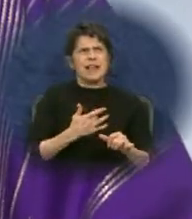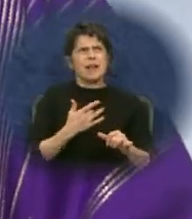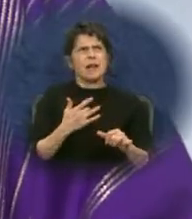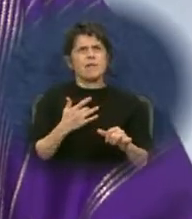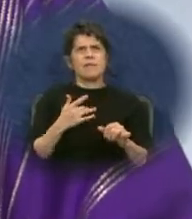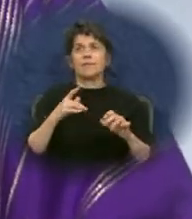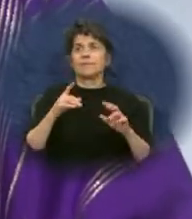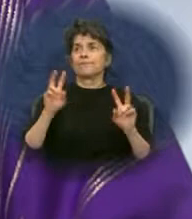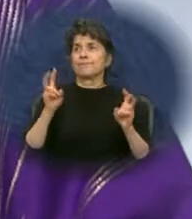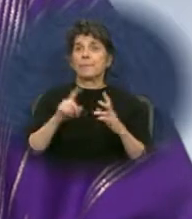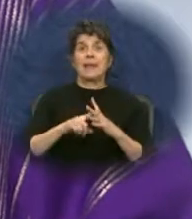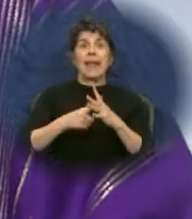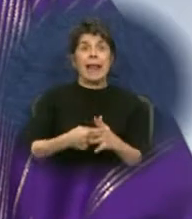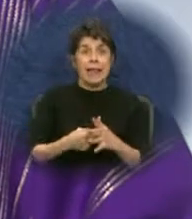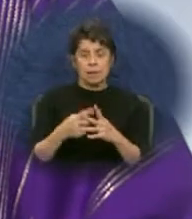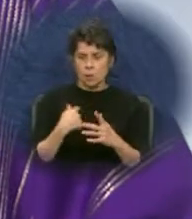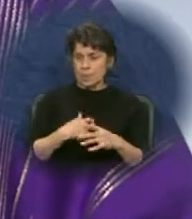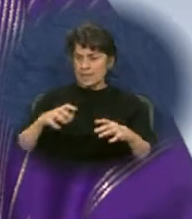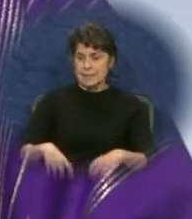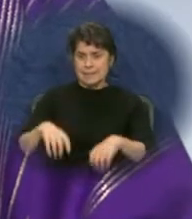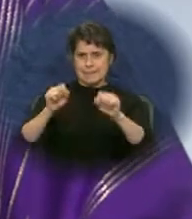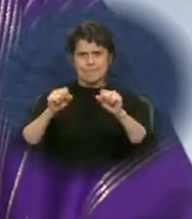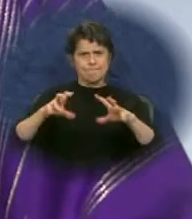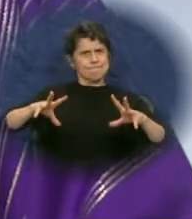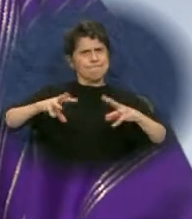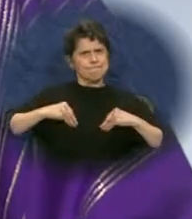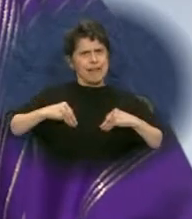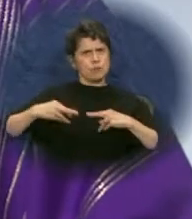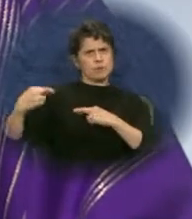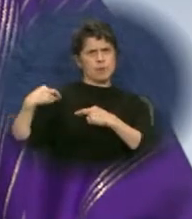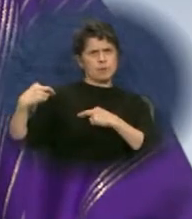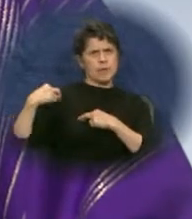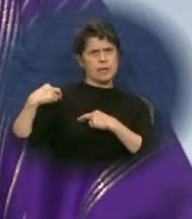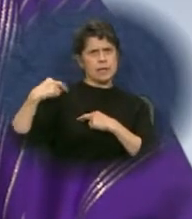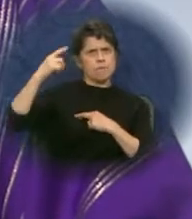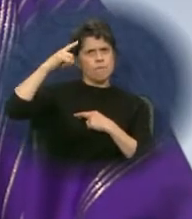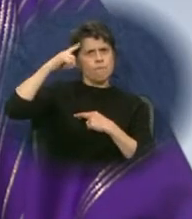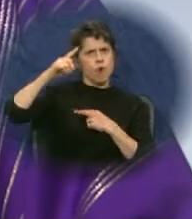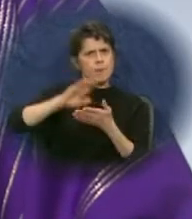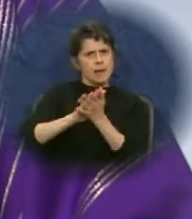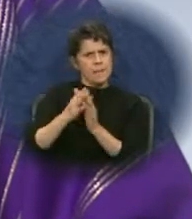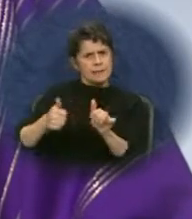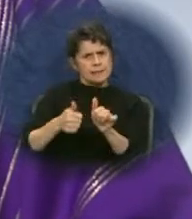take charge of the call and the responsibility of